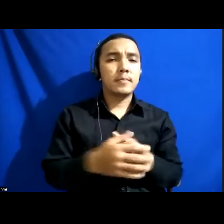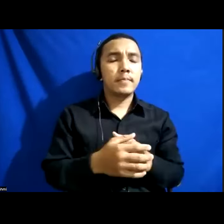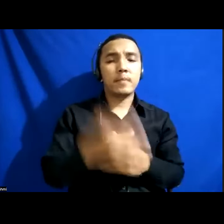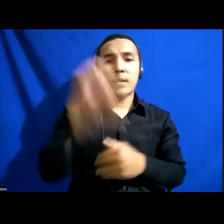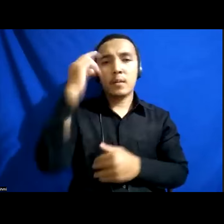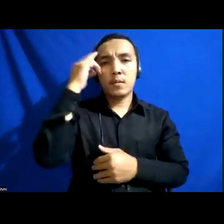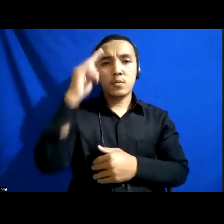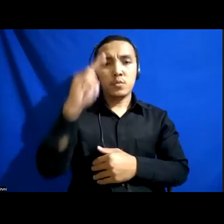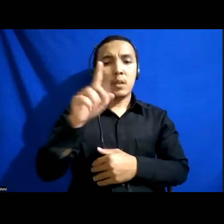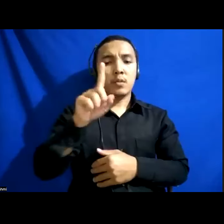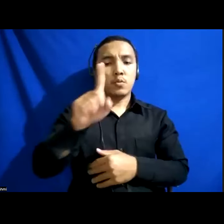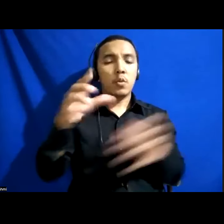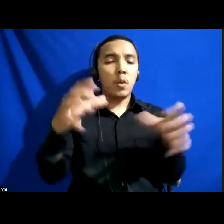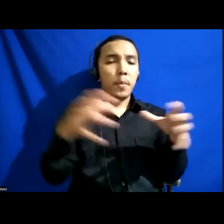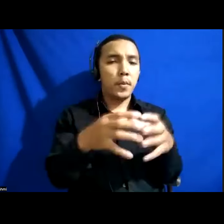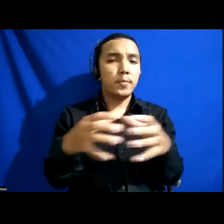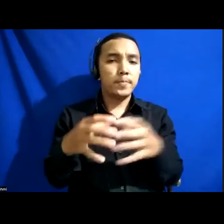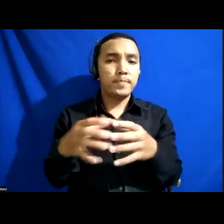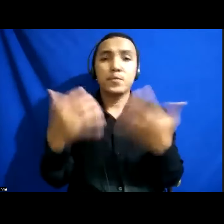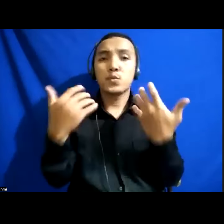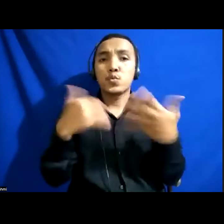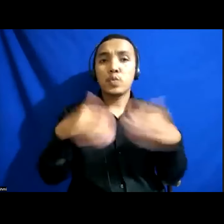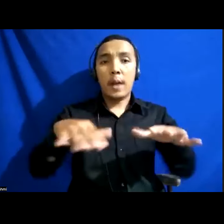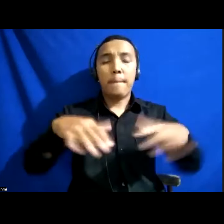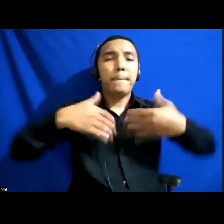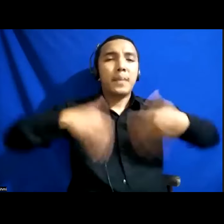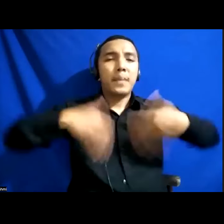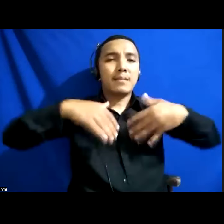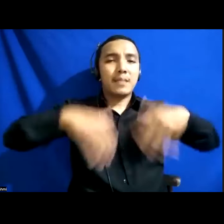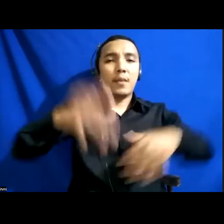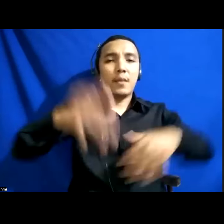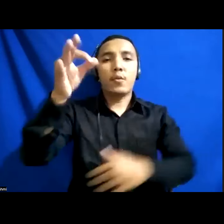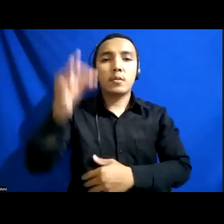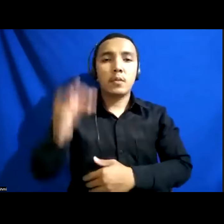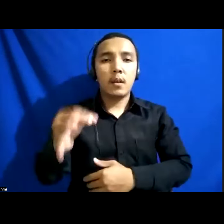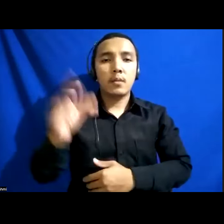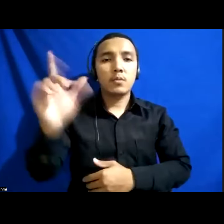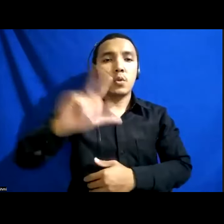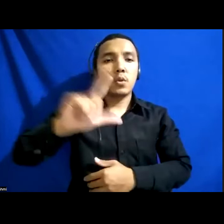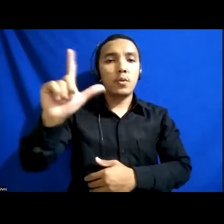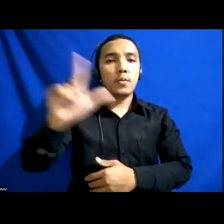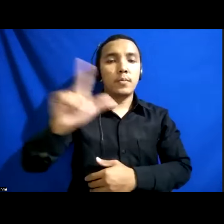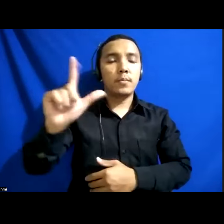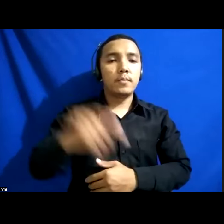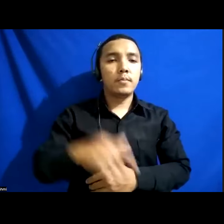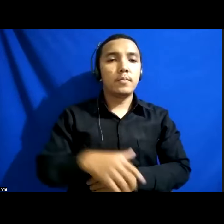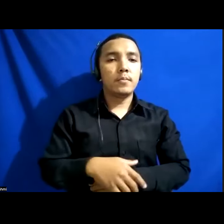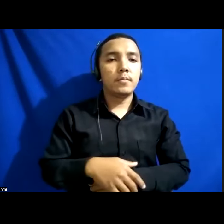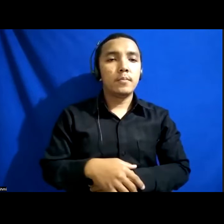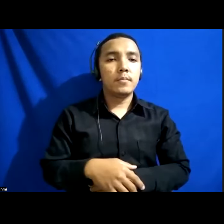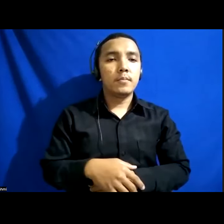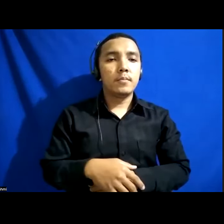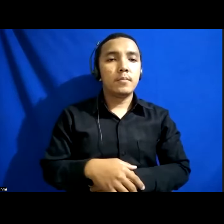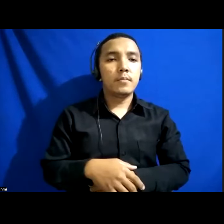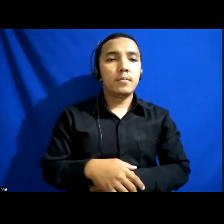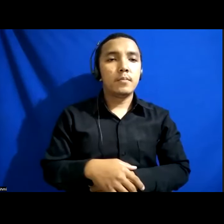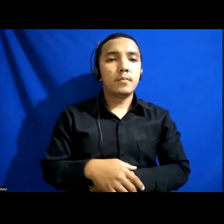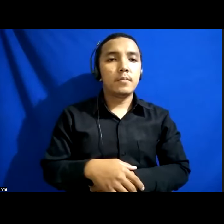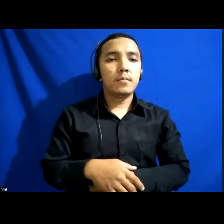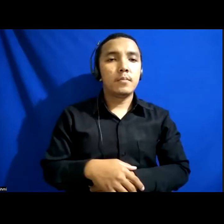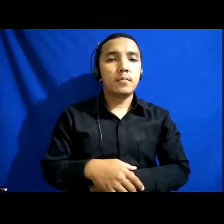city. And this has been implemented in Solo, in Surakarta, and this approach is currently being replicated in other cities